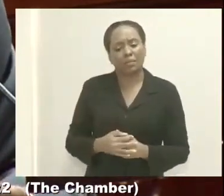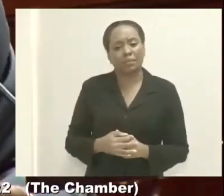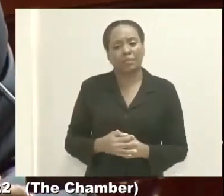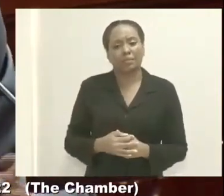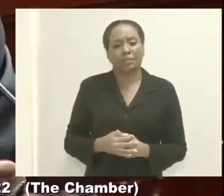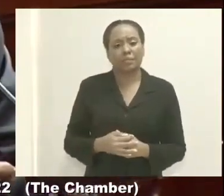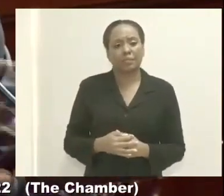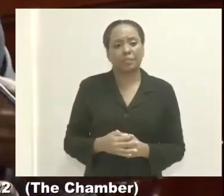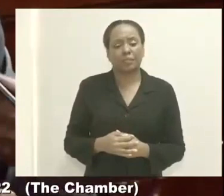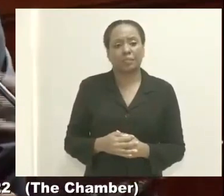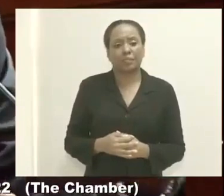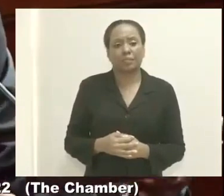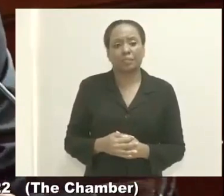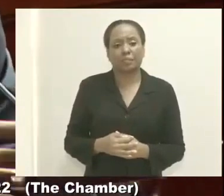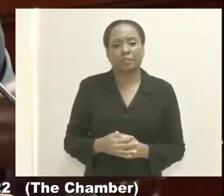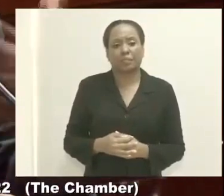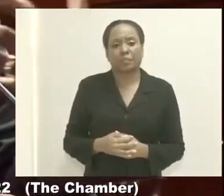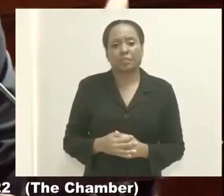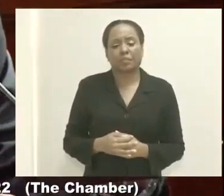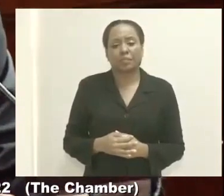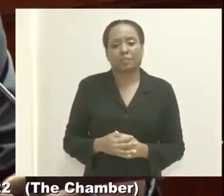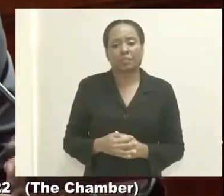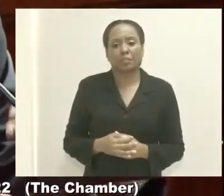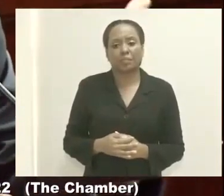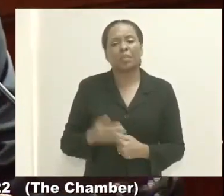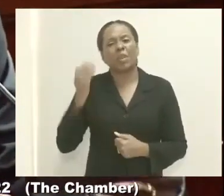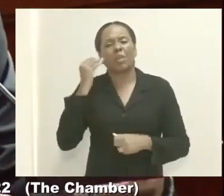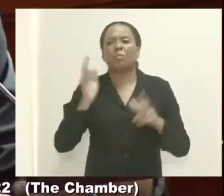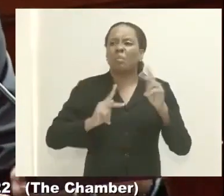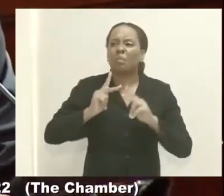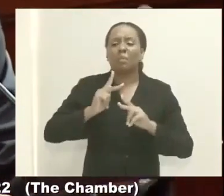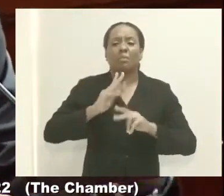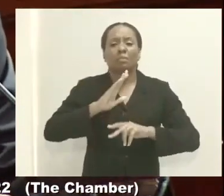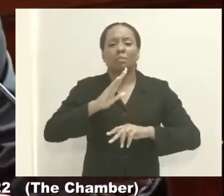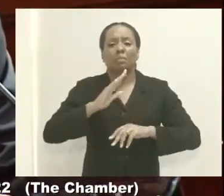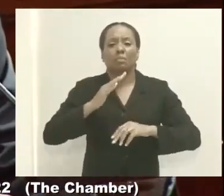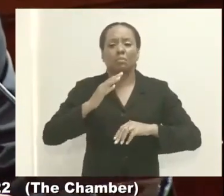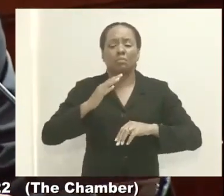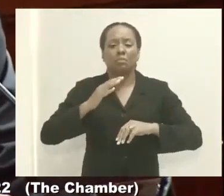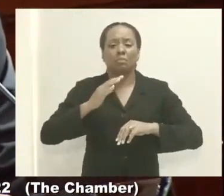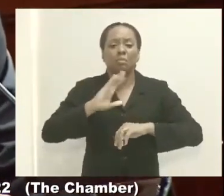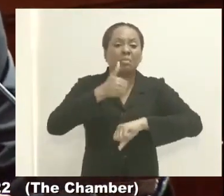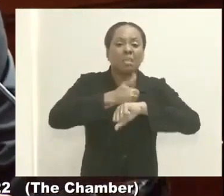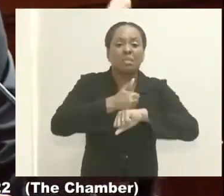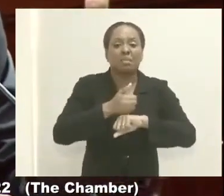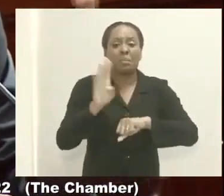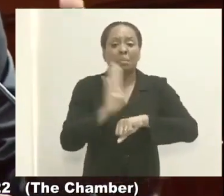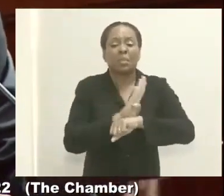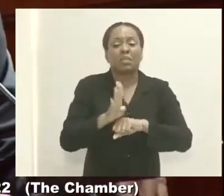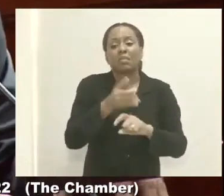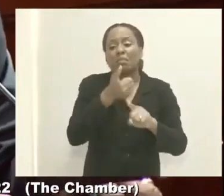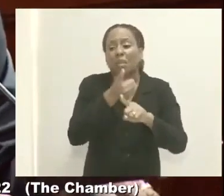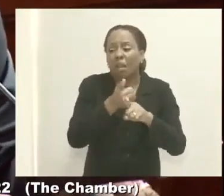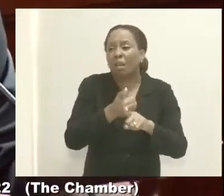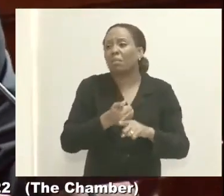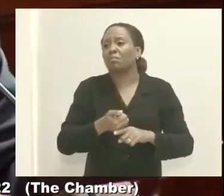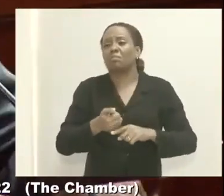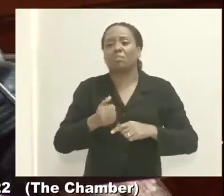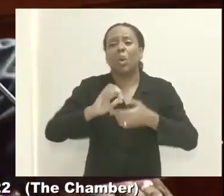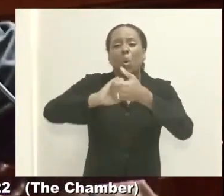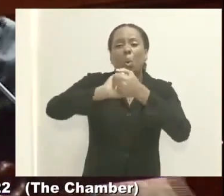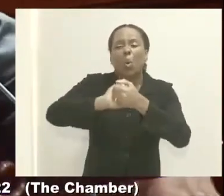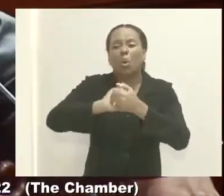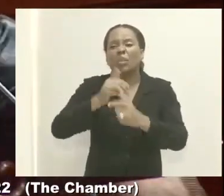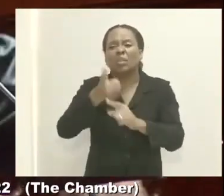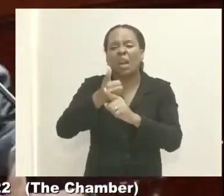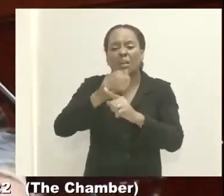of, you know, their entrepreneurship, their creativity, their innovation, for